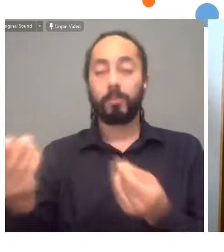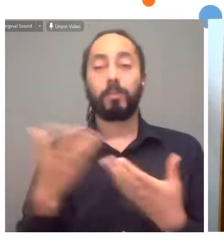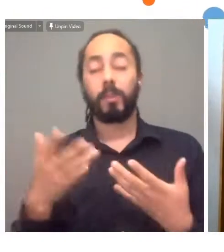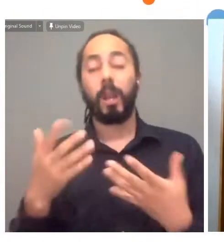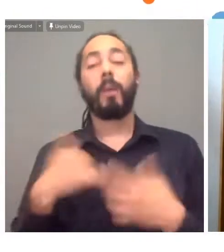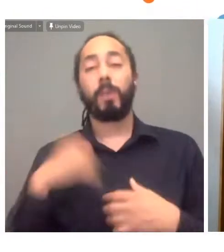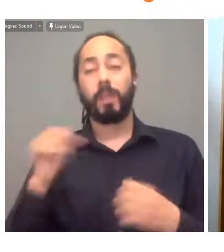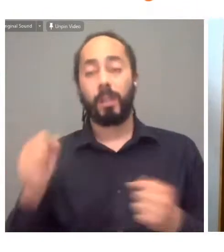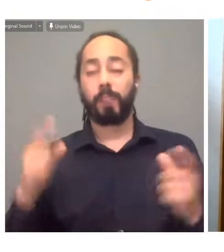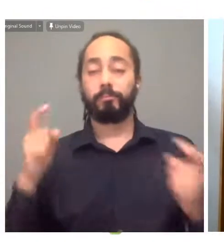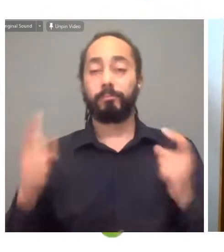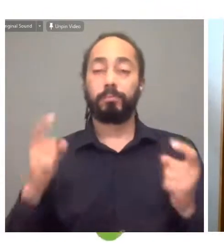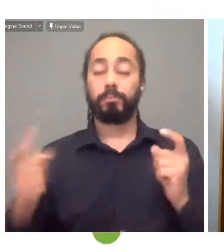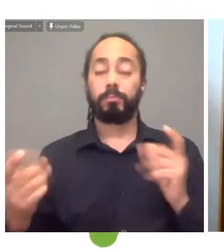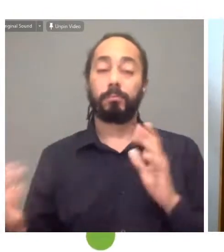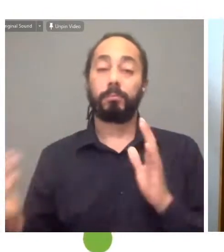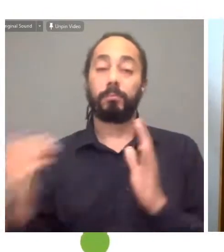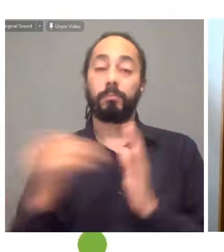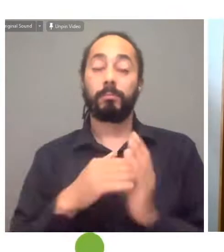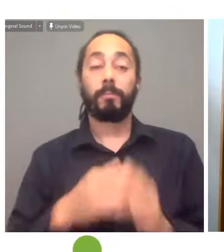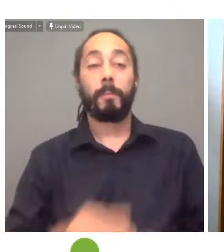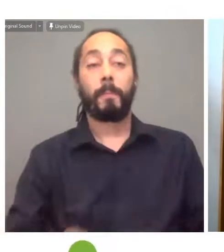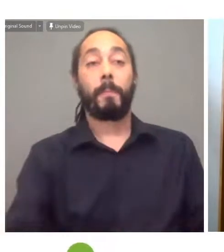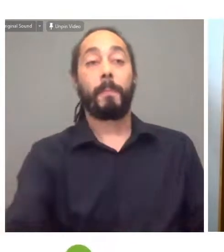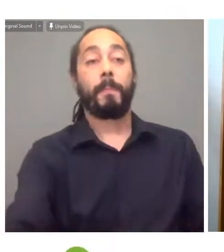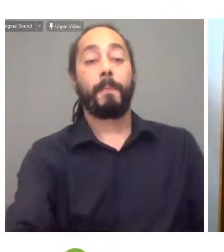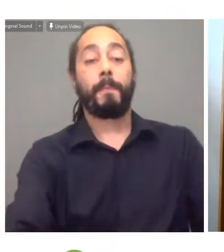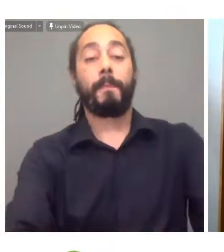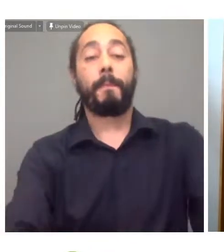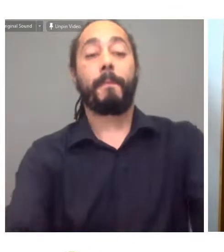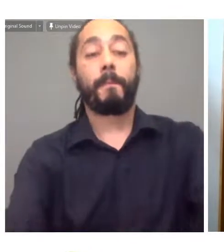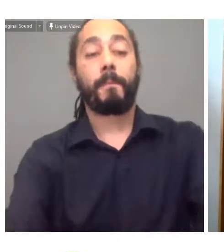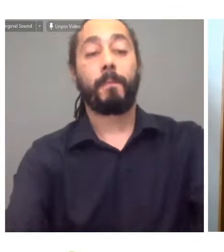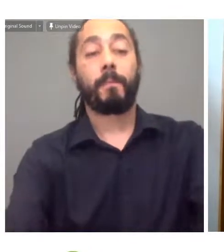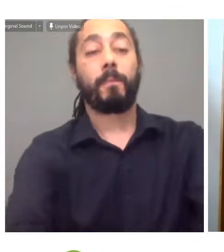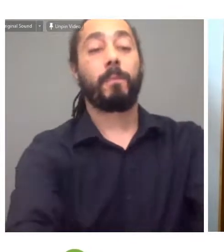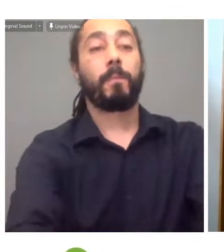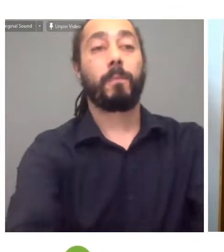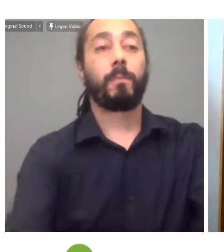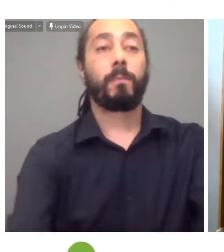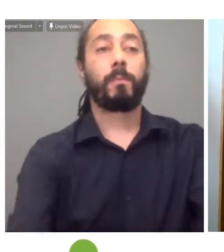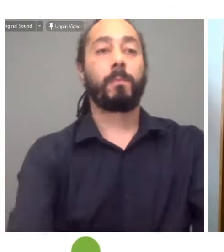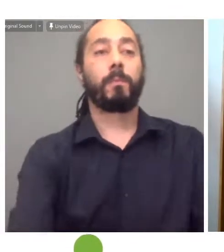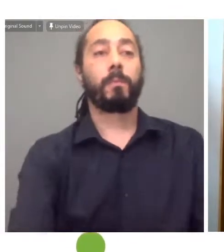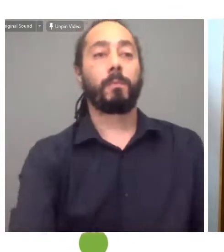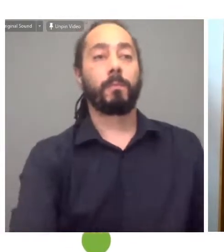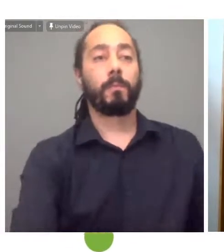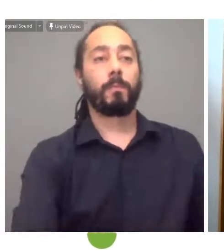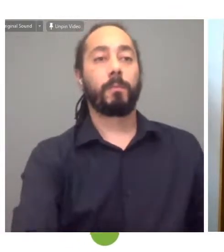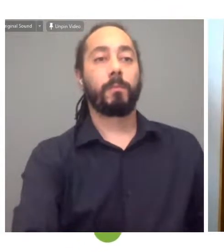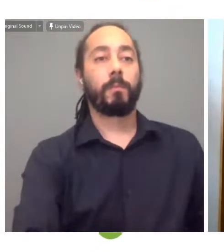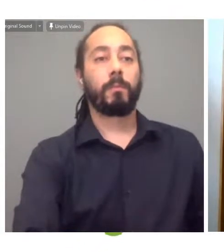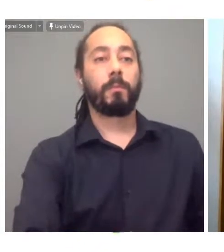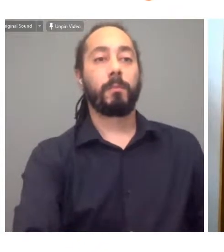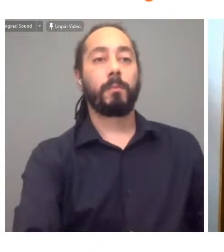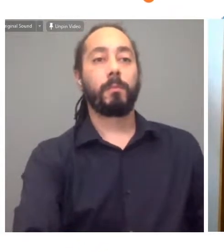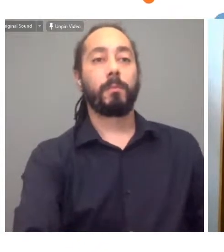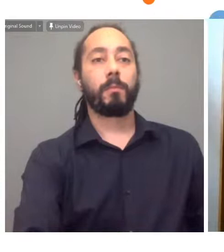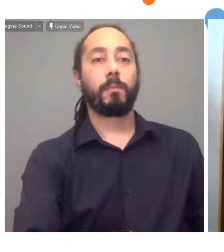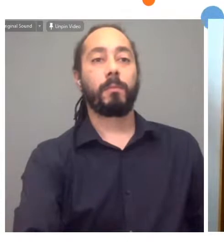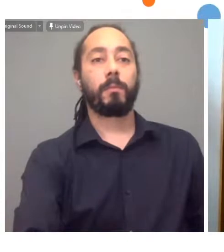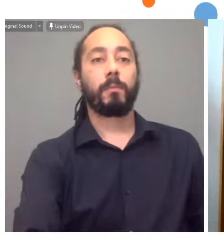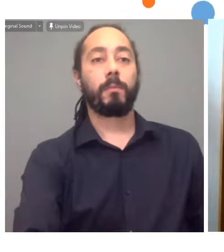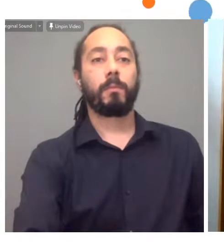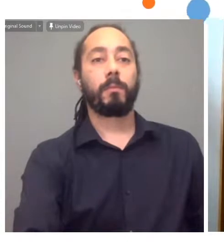at it. And I will certainly talk to my cabinet colleagues to see. As I said earlier, we have adjusted these programs